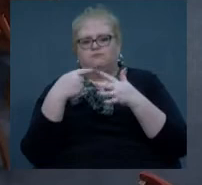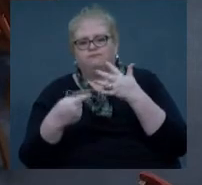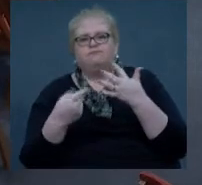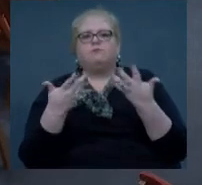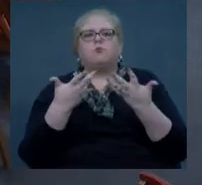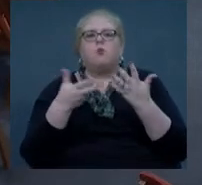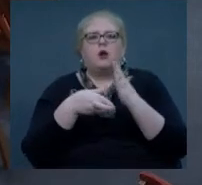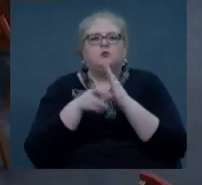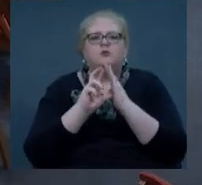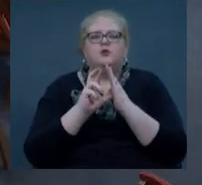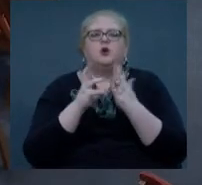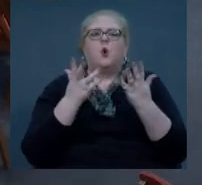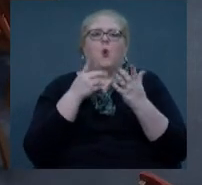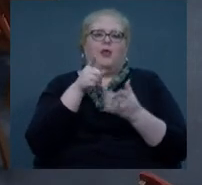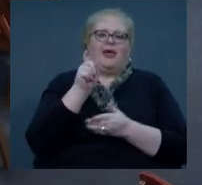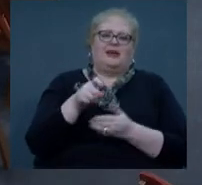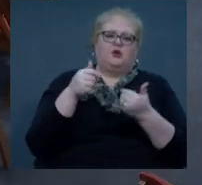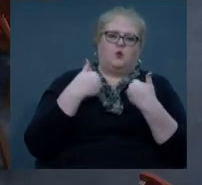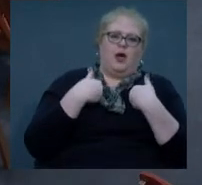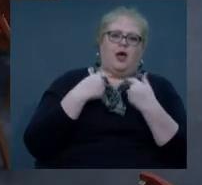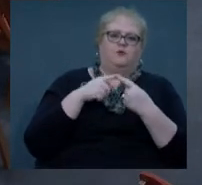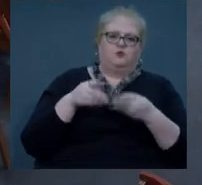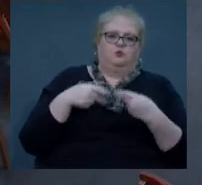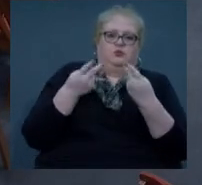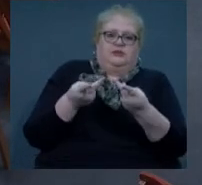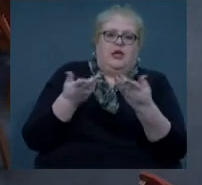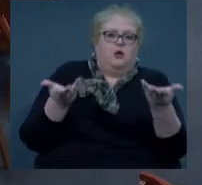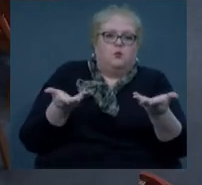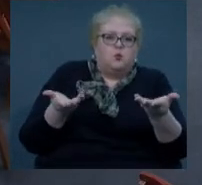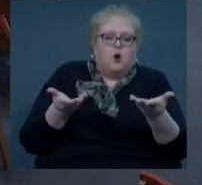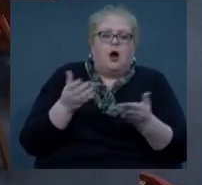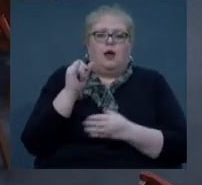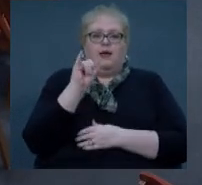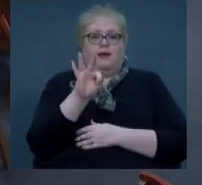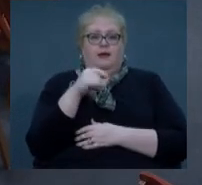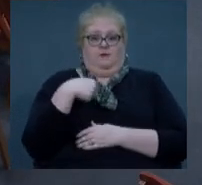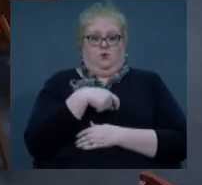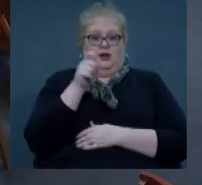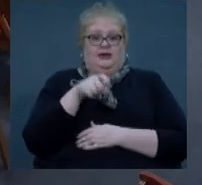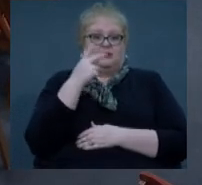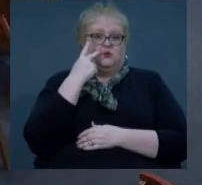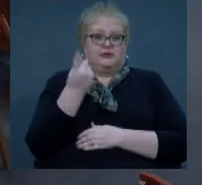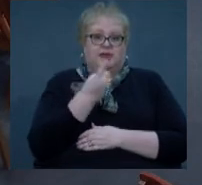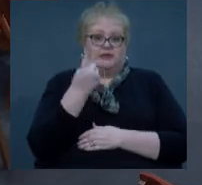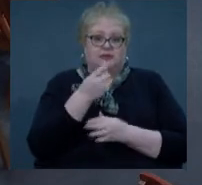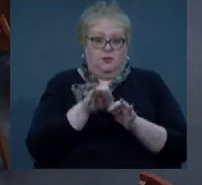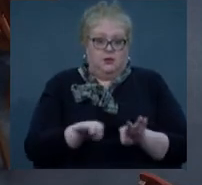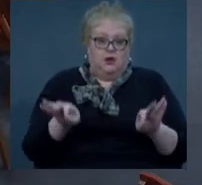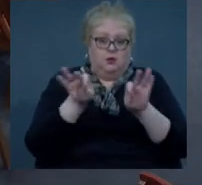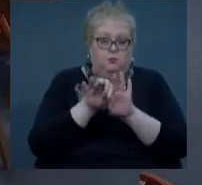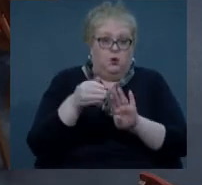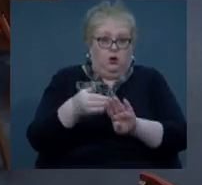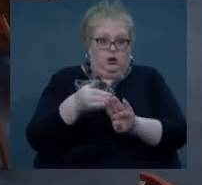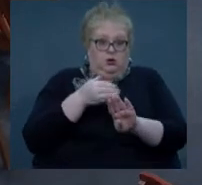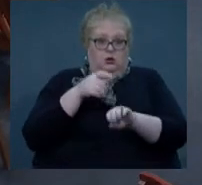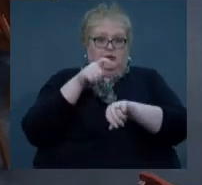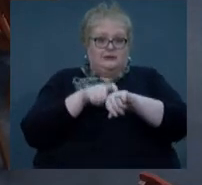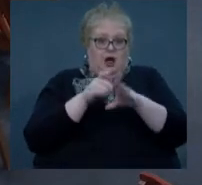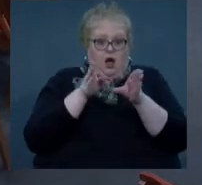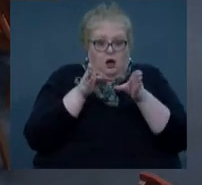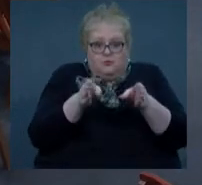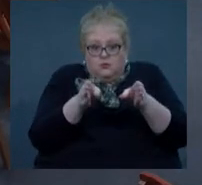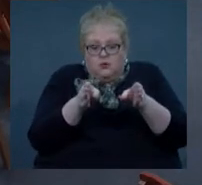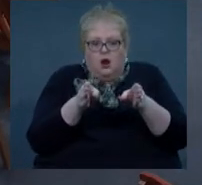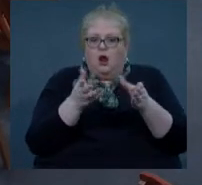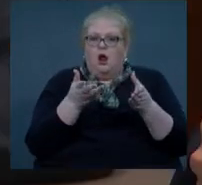meeting, to present to us. So if there's items that we need to see in a timely manner before we present to the commission, if that's not at that